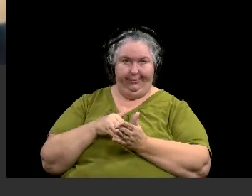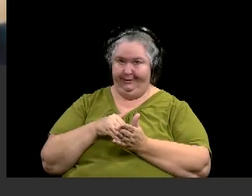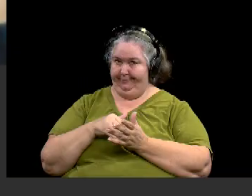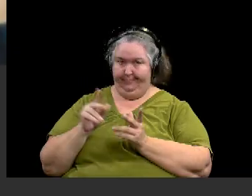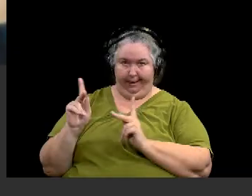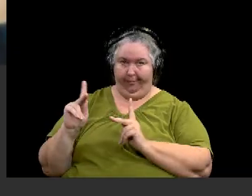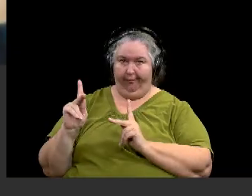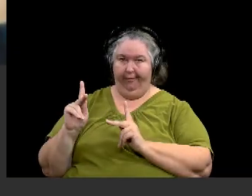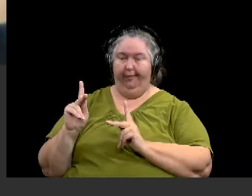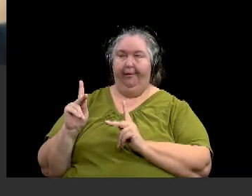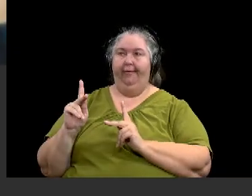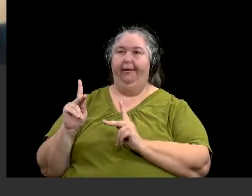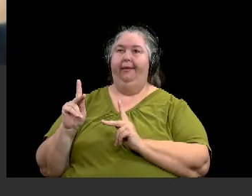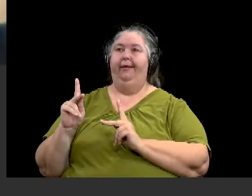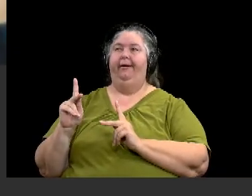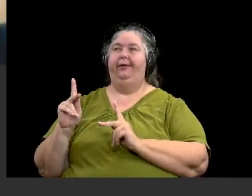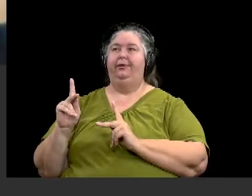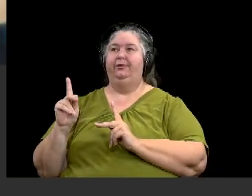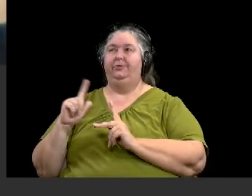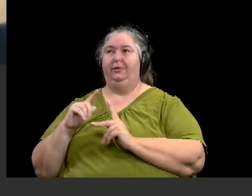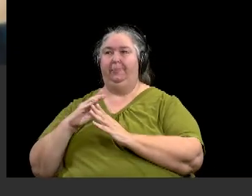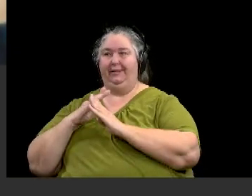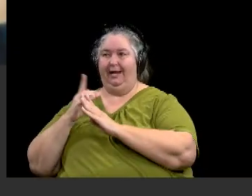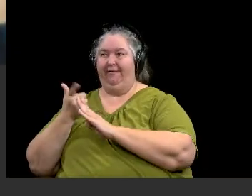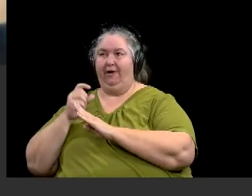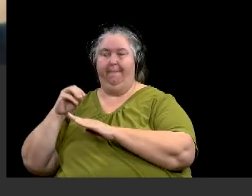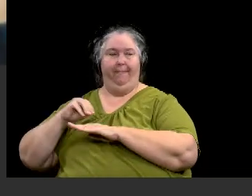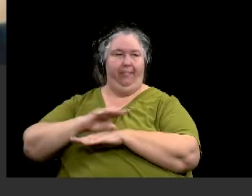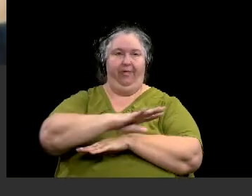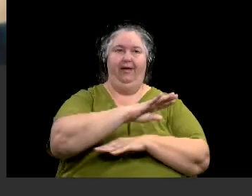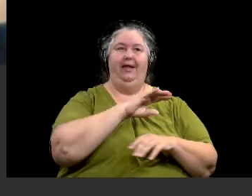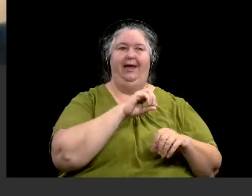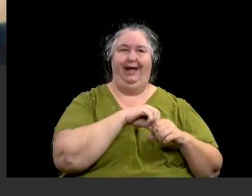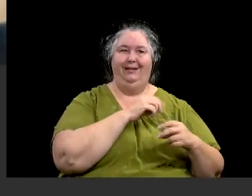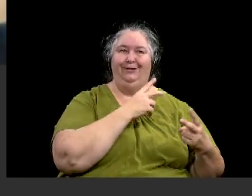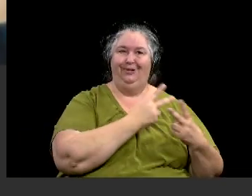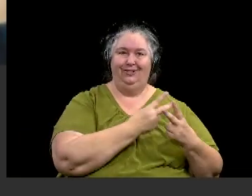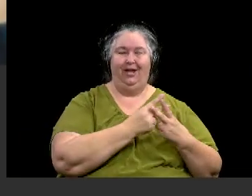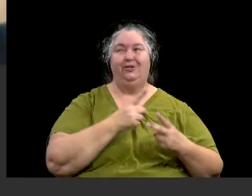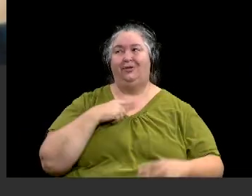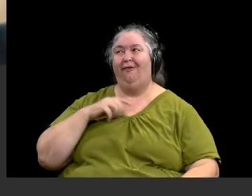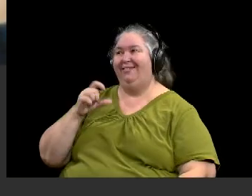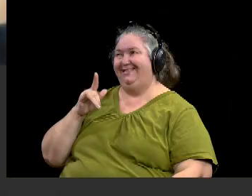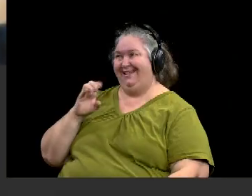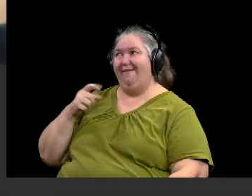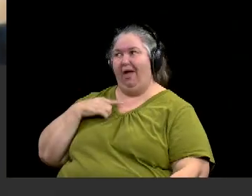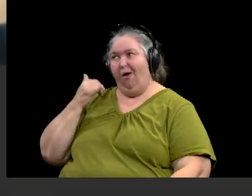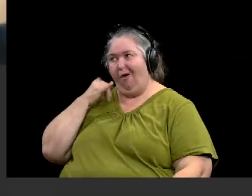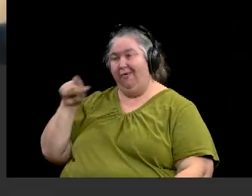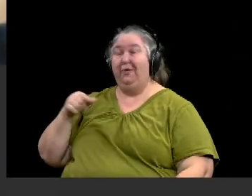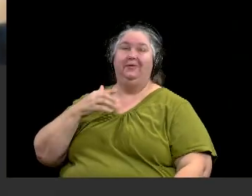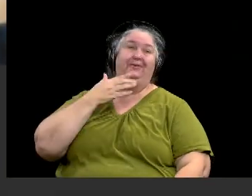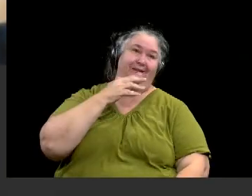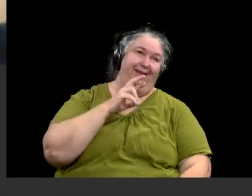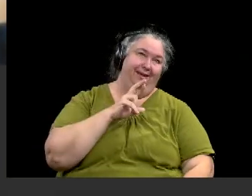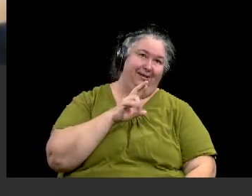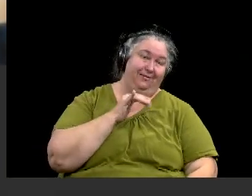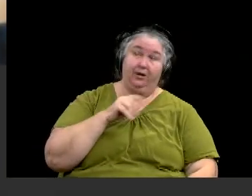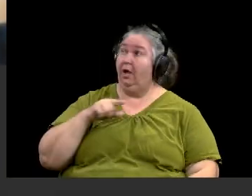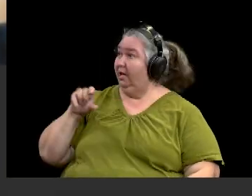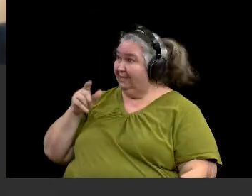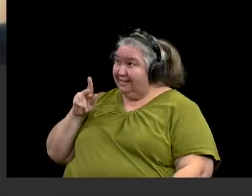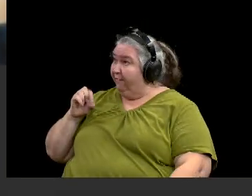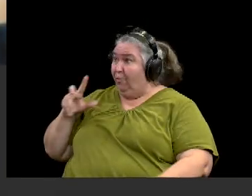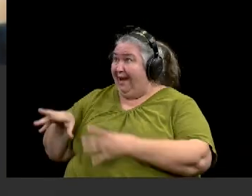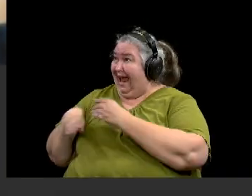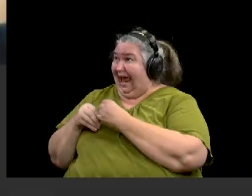So Stephanie, I'll be calling you on that. Thank you, Rihanna. Stephanie, do you have anything that you'd add to that question? I will just say that